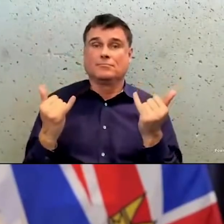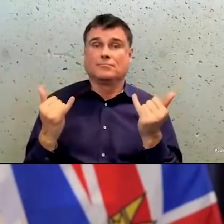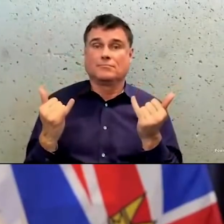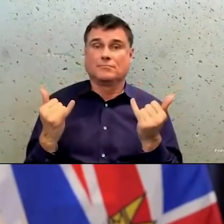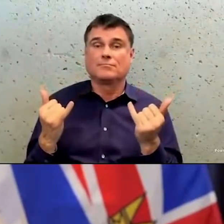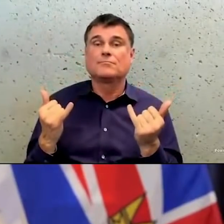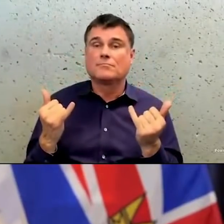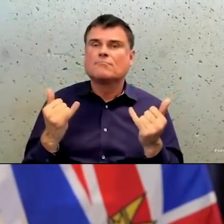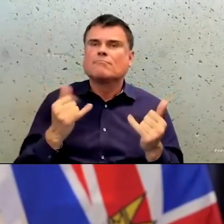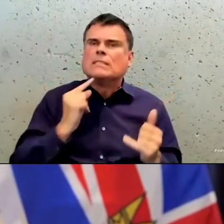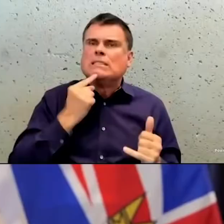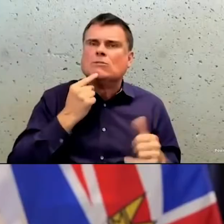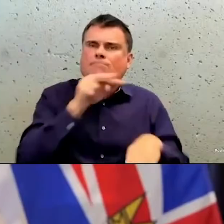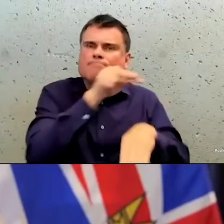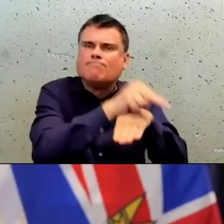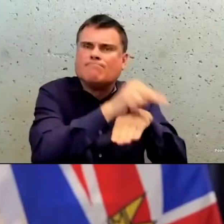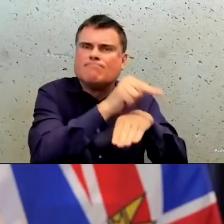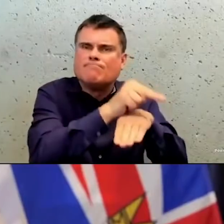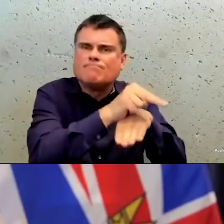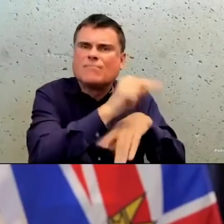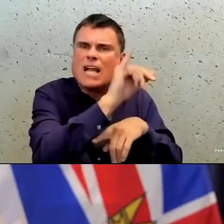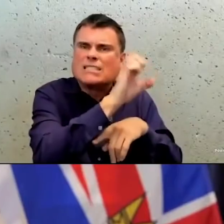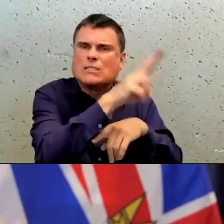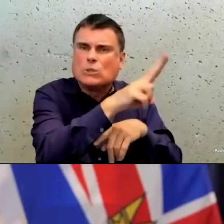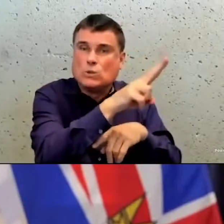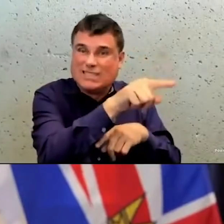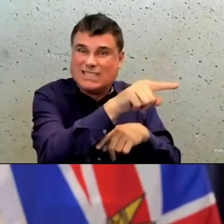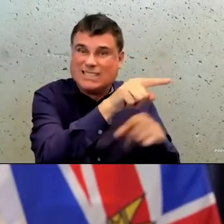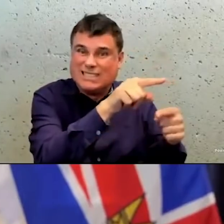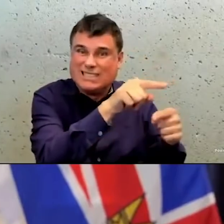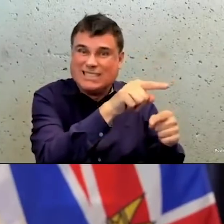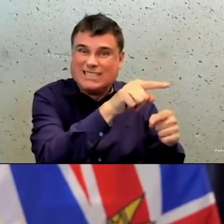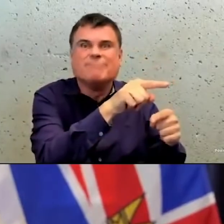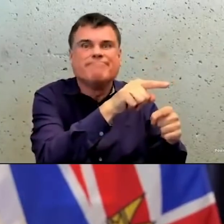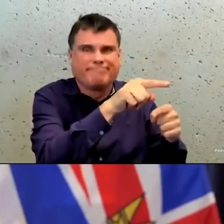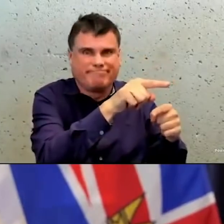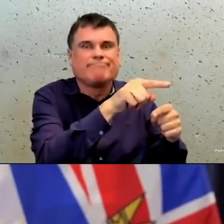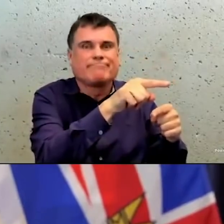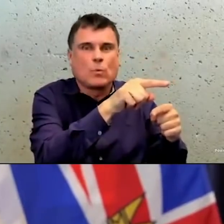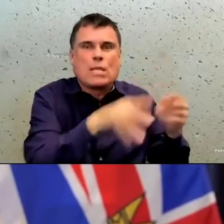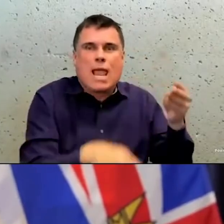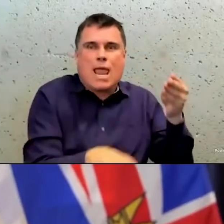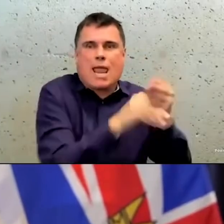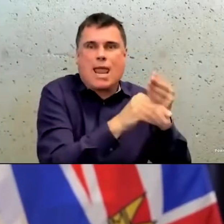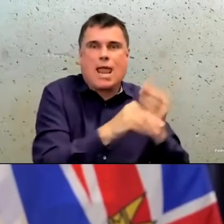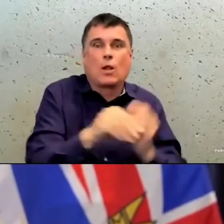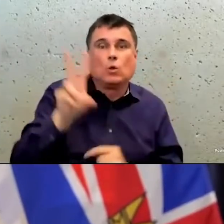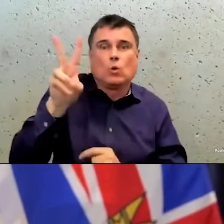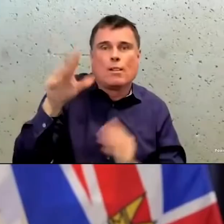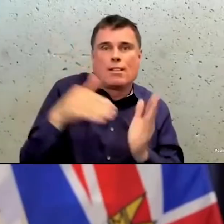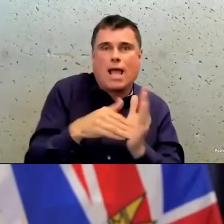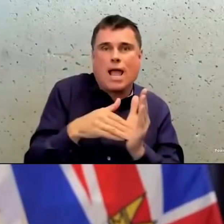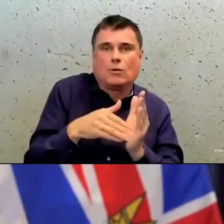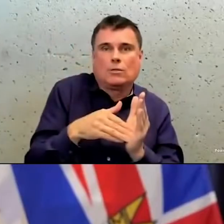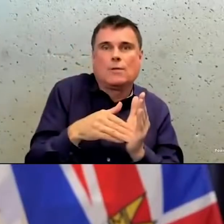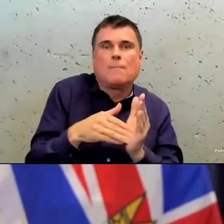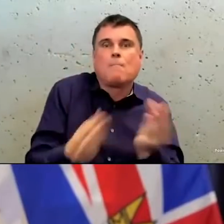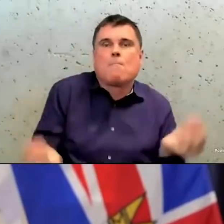9,229 base acute care beds in BC. We've added 2,353 surge beds. As of Monday morning,